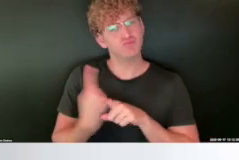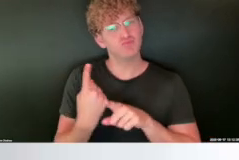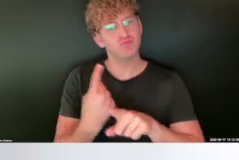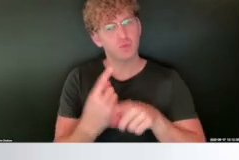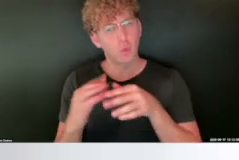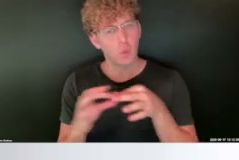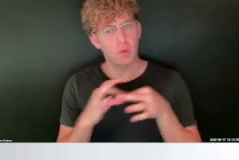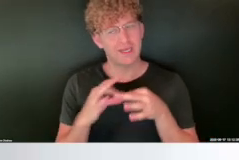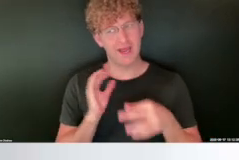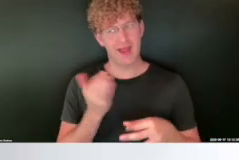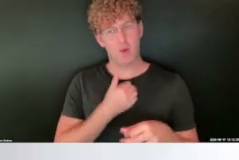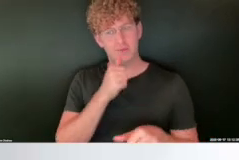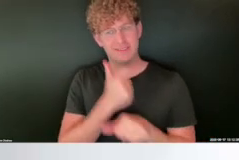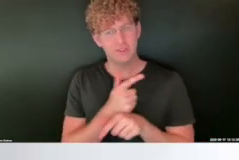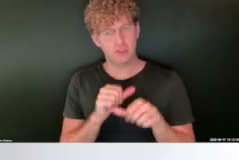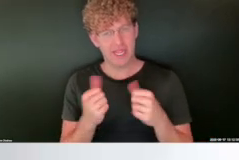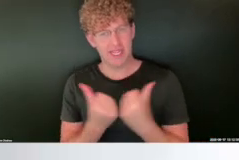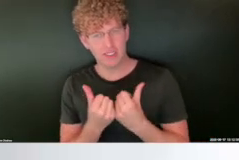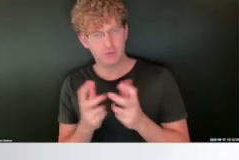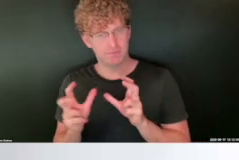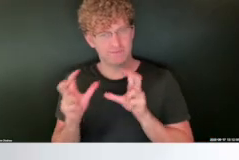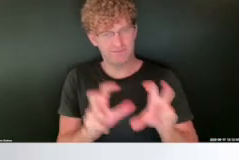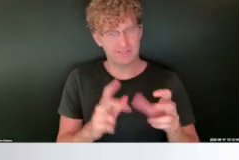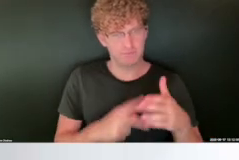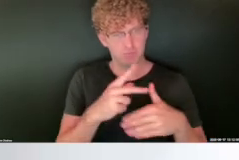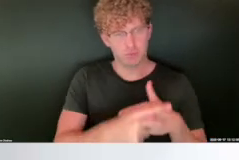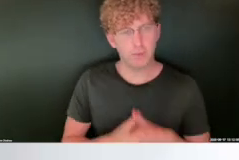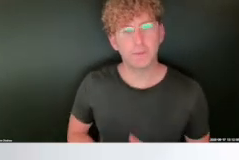programs. Next slide, please.